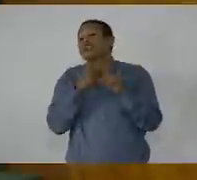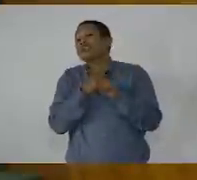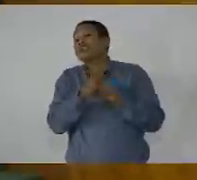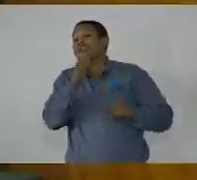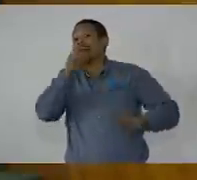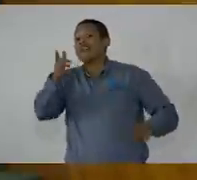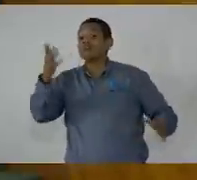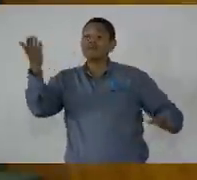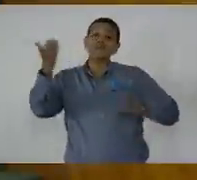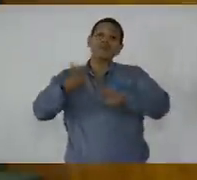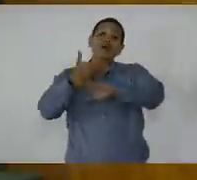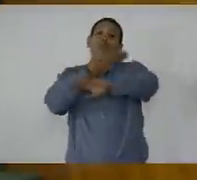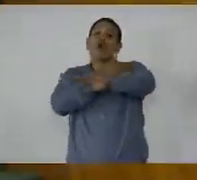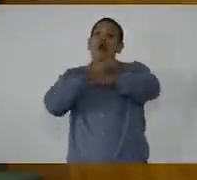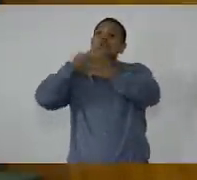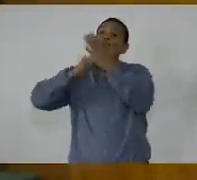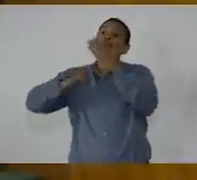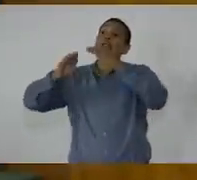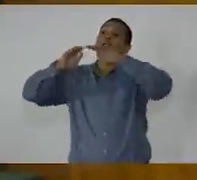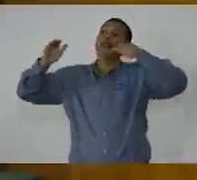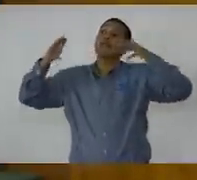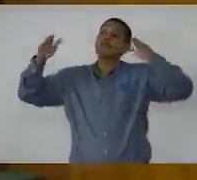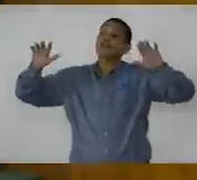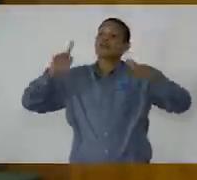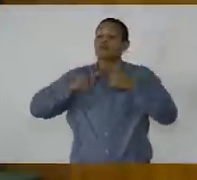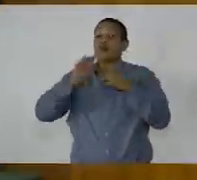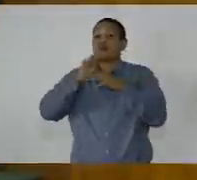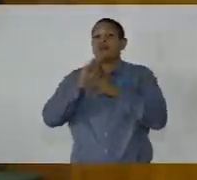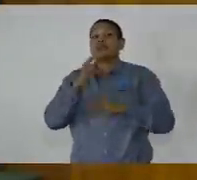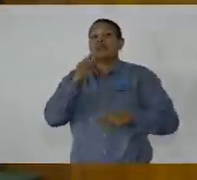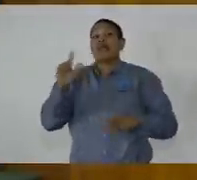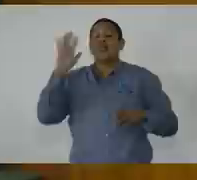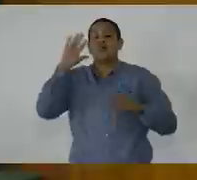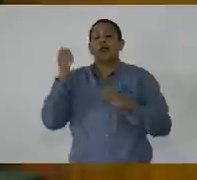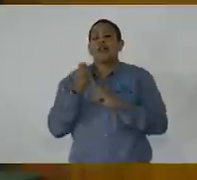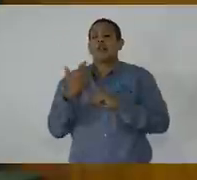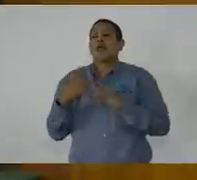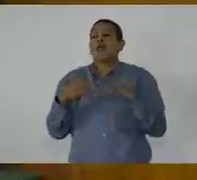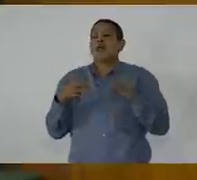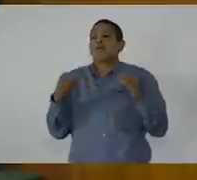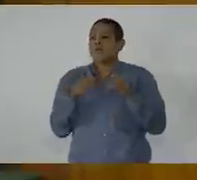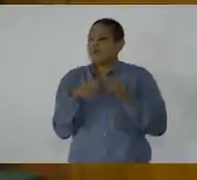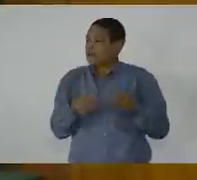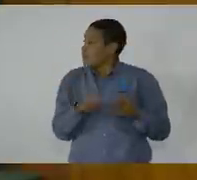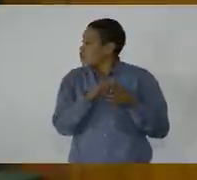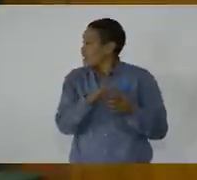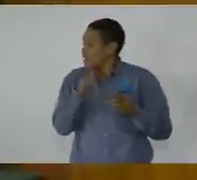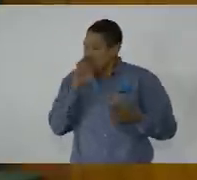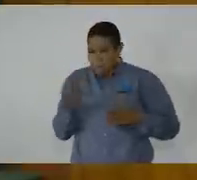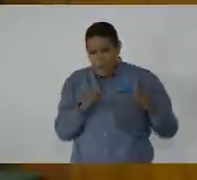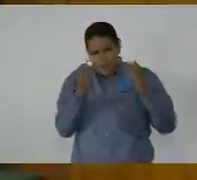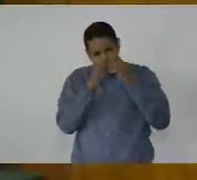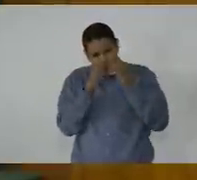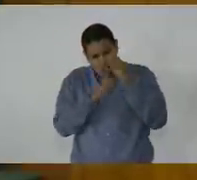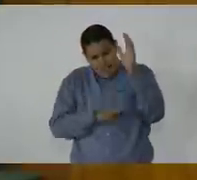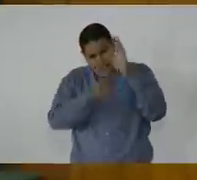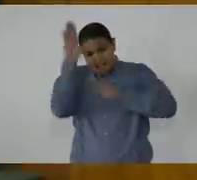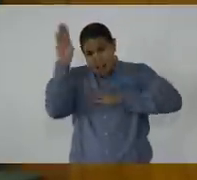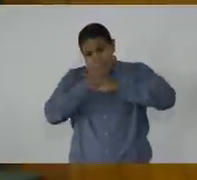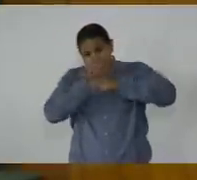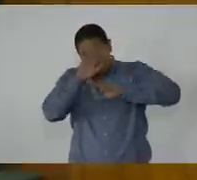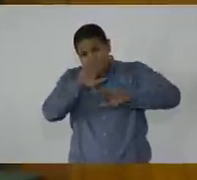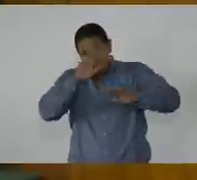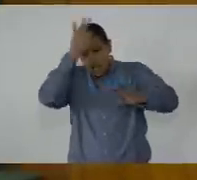the advanced design stage, and Minister Hill will elaborate on these as well as the plans to further develop the industry in